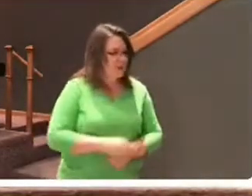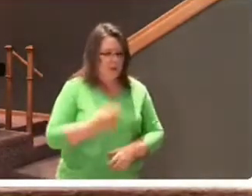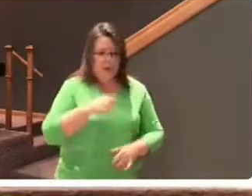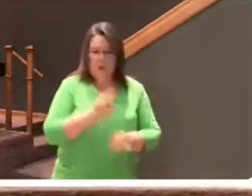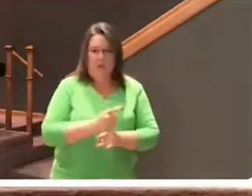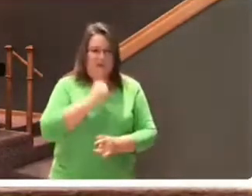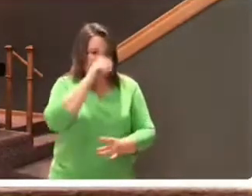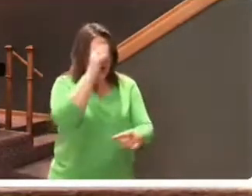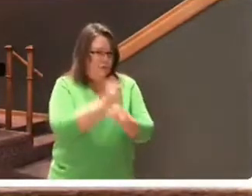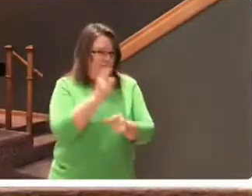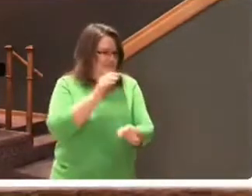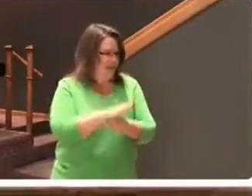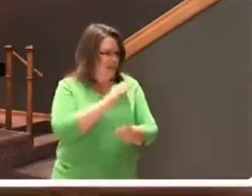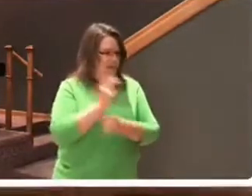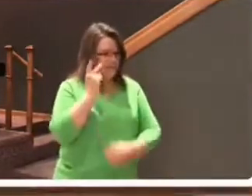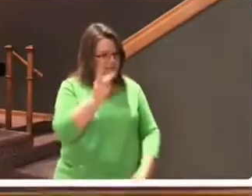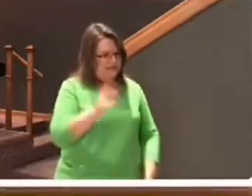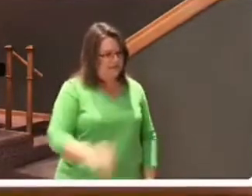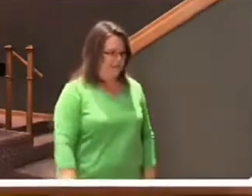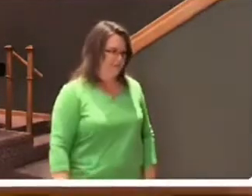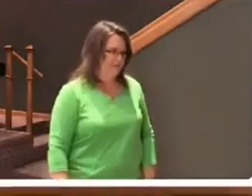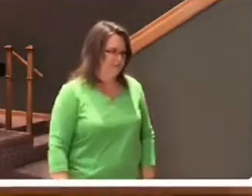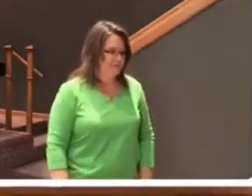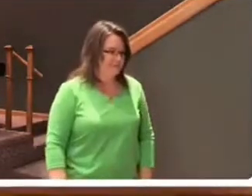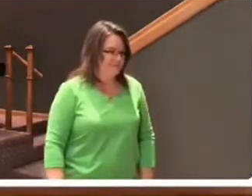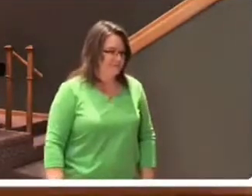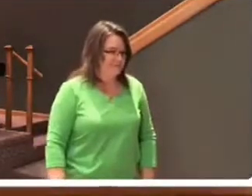just don't trust Him enough to see Him.